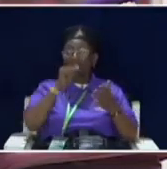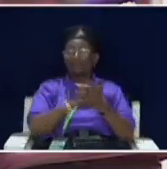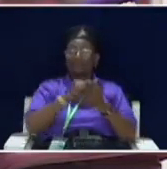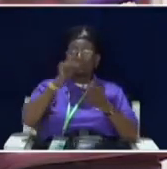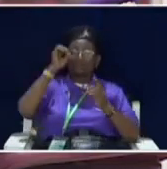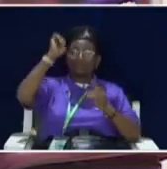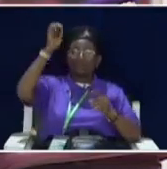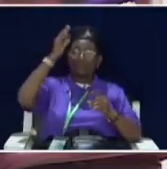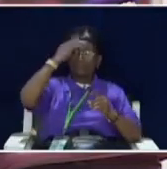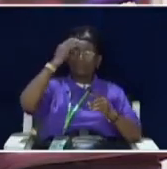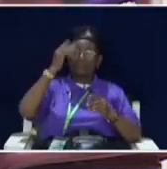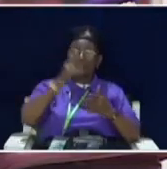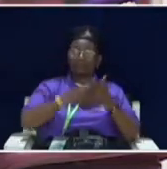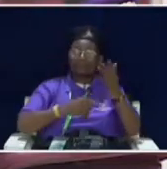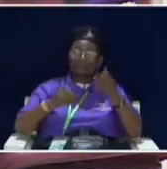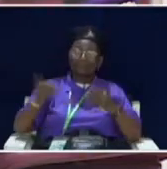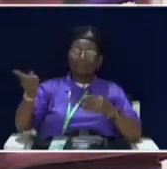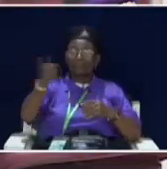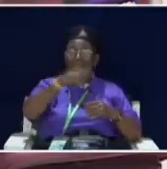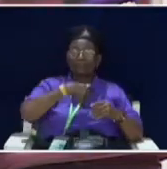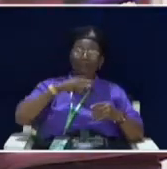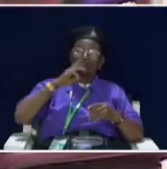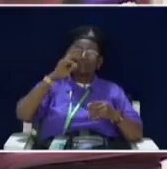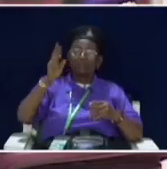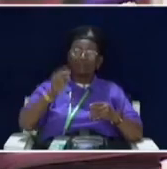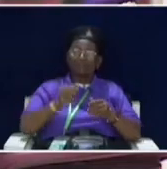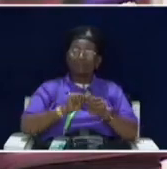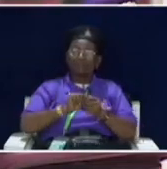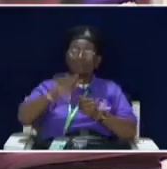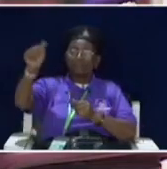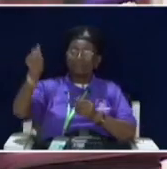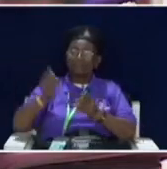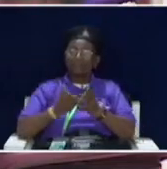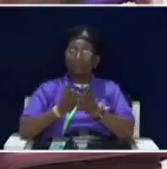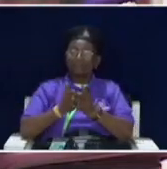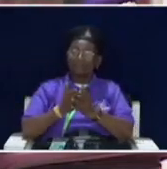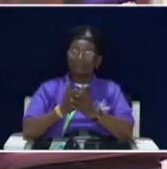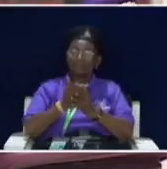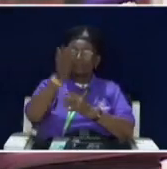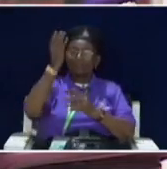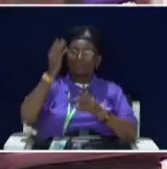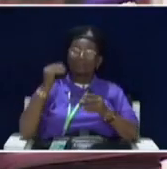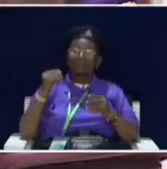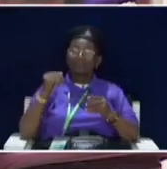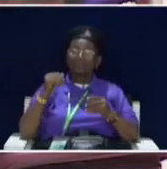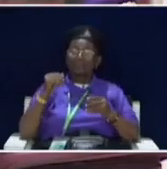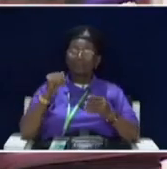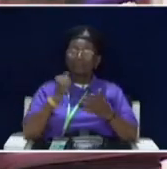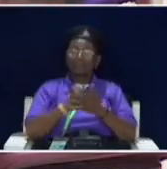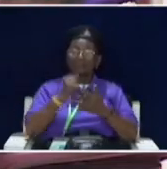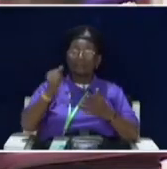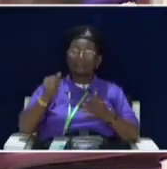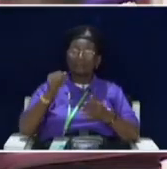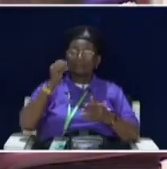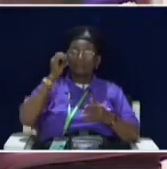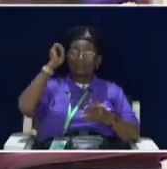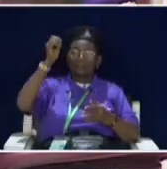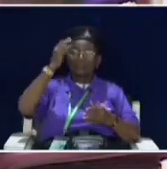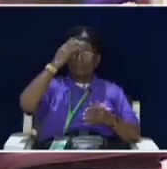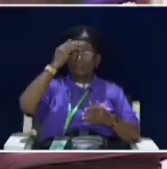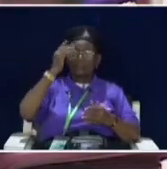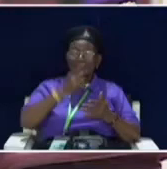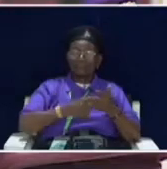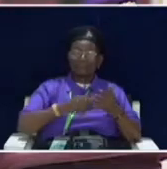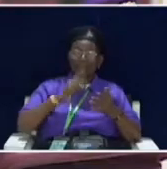knows what you are passing through. Pe o mo ohun ti o nla koja. He knows what are your problems. O